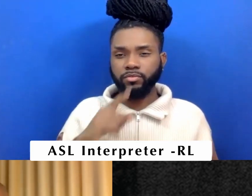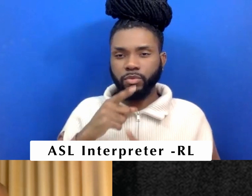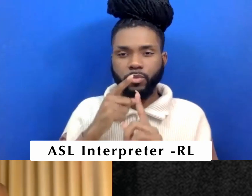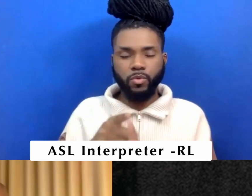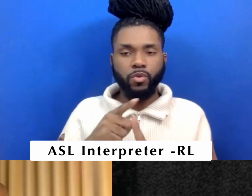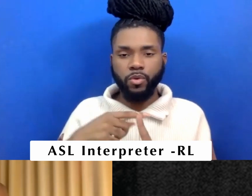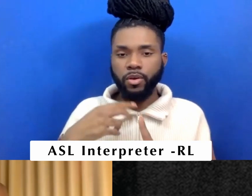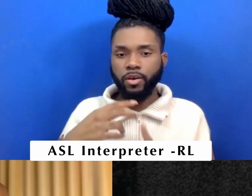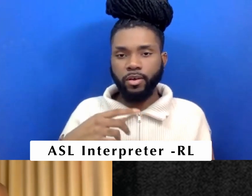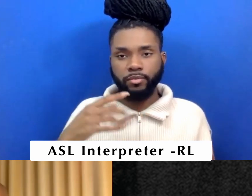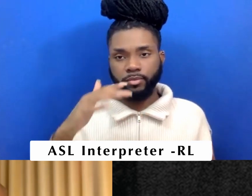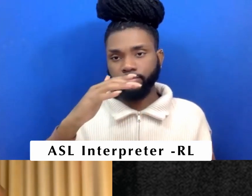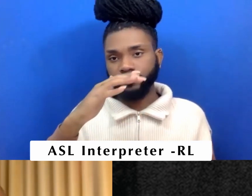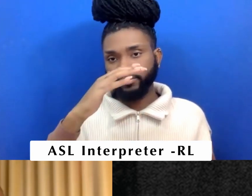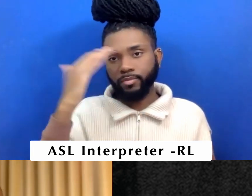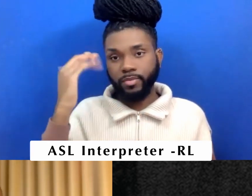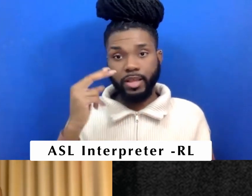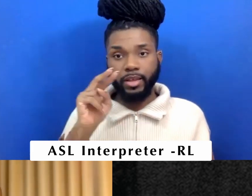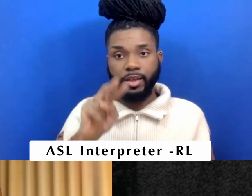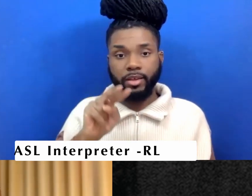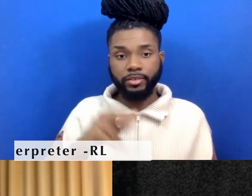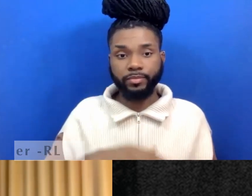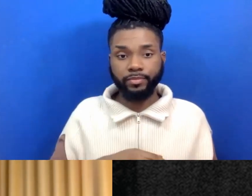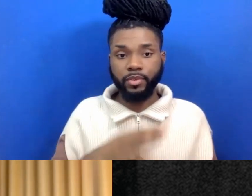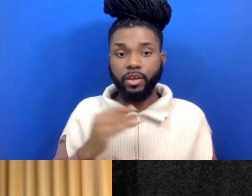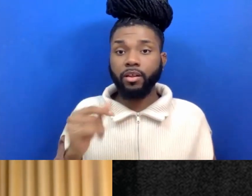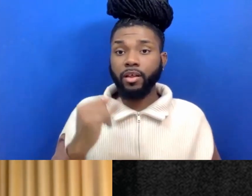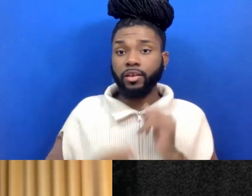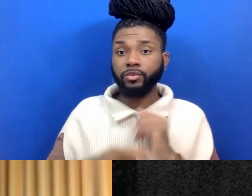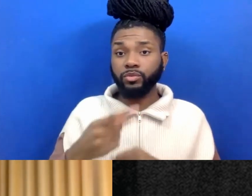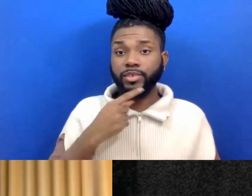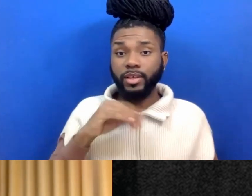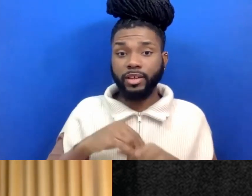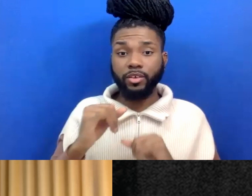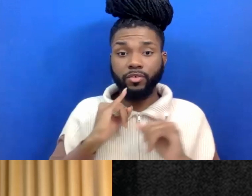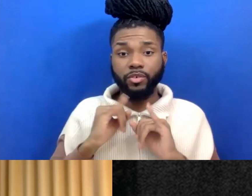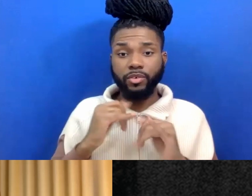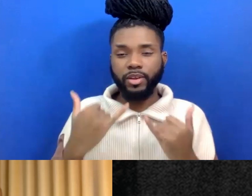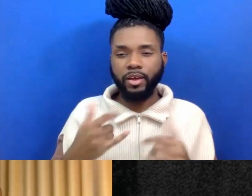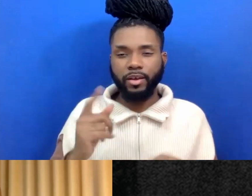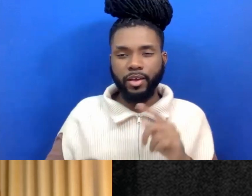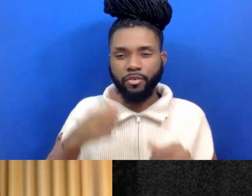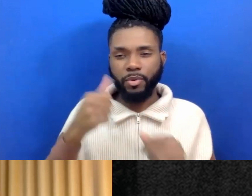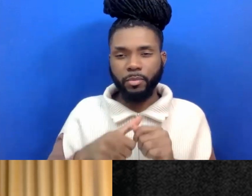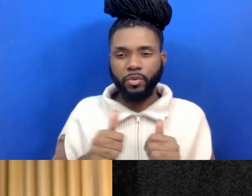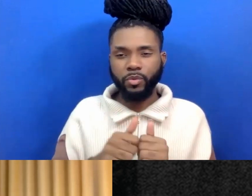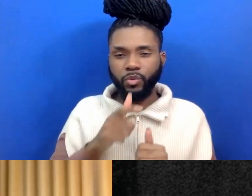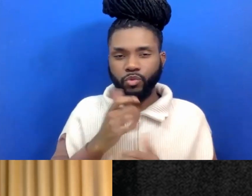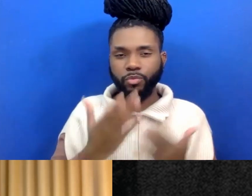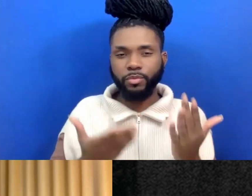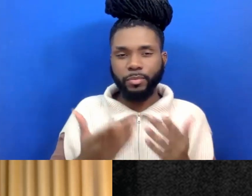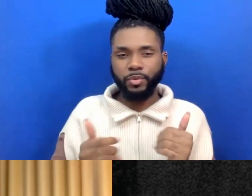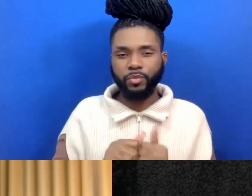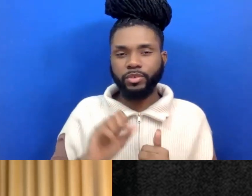quote. And finally, you say in an interview, which I can't now remember with who, but it might be with Sarah